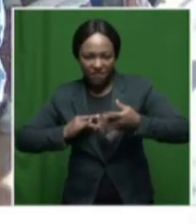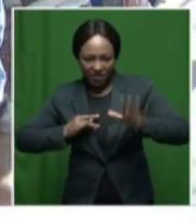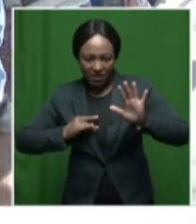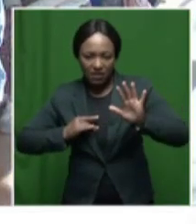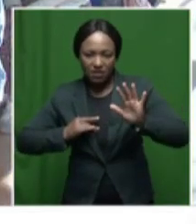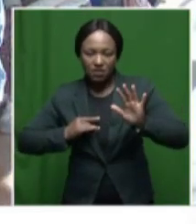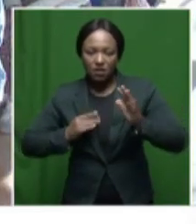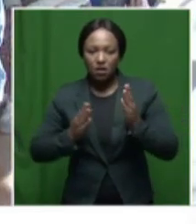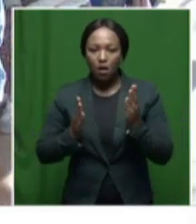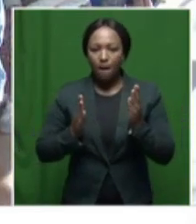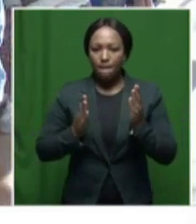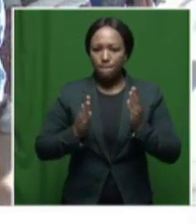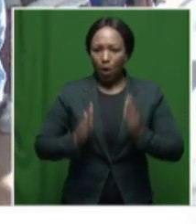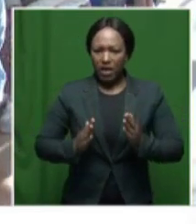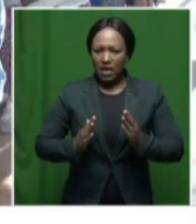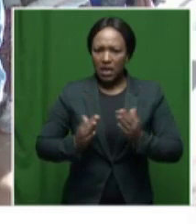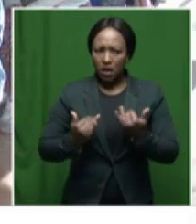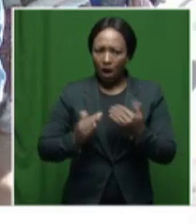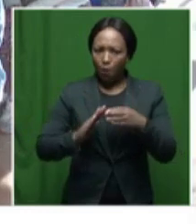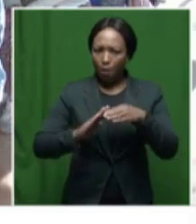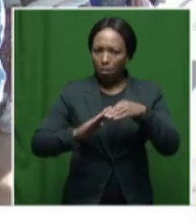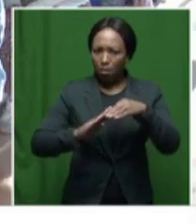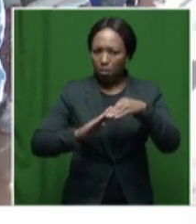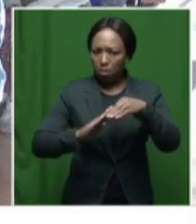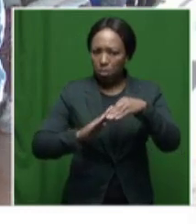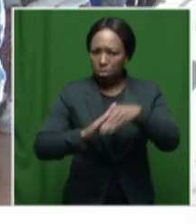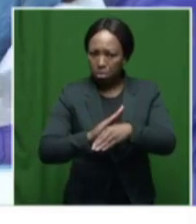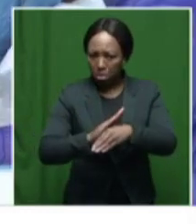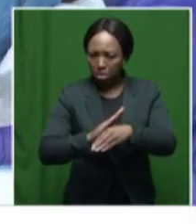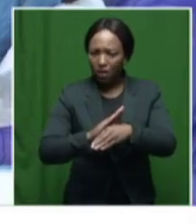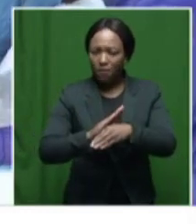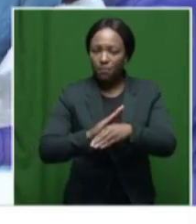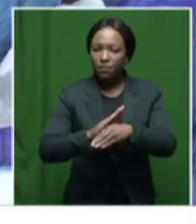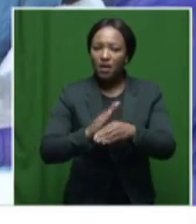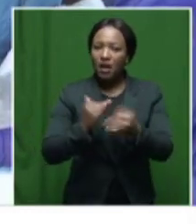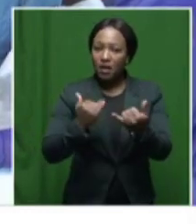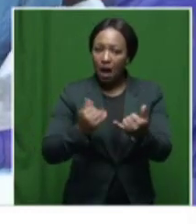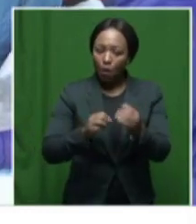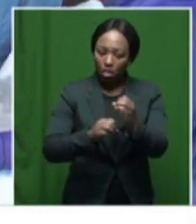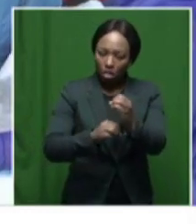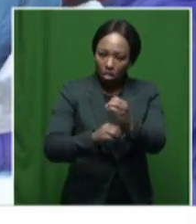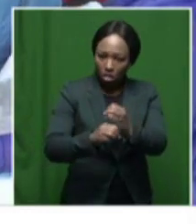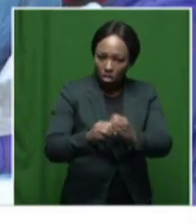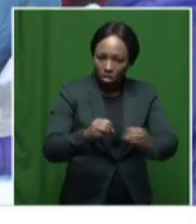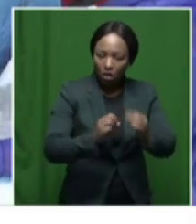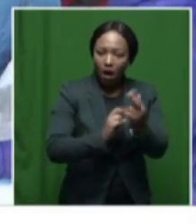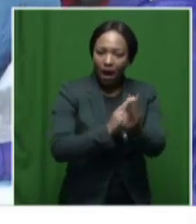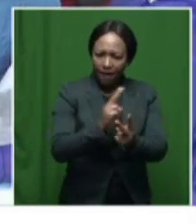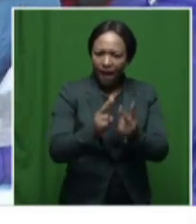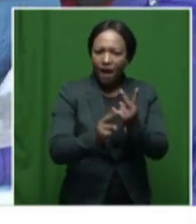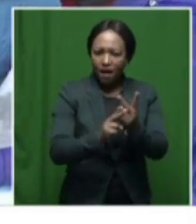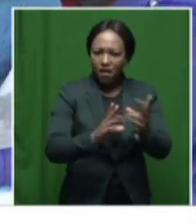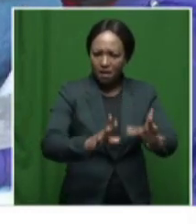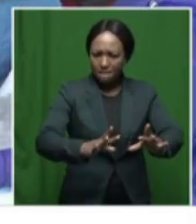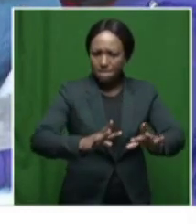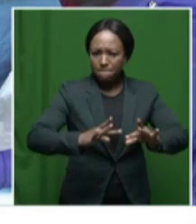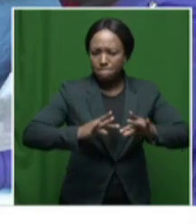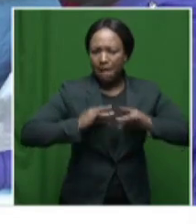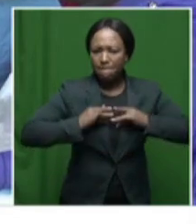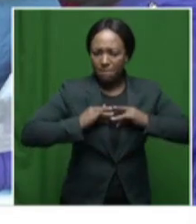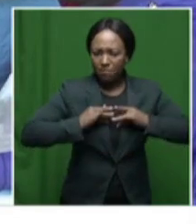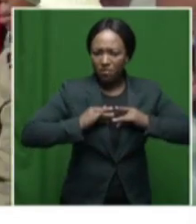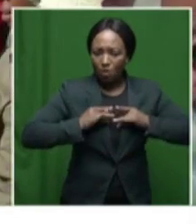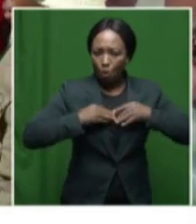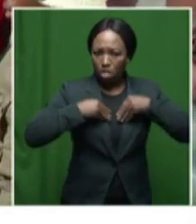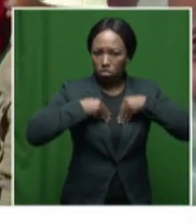immunity does wean down, giving the virus an opportunity to reinfect or come back into human lives.